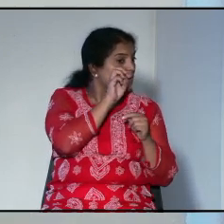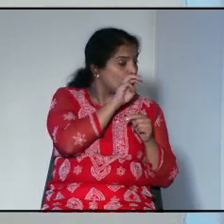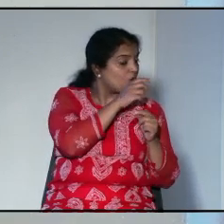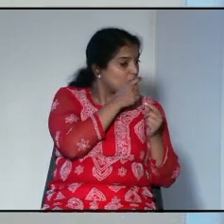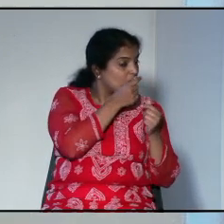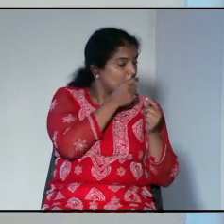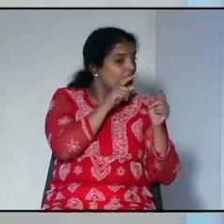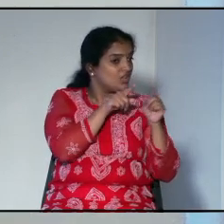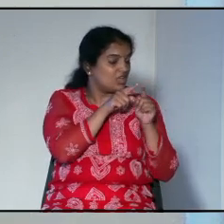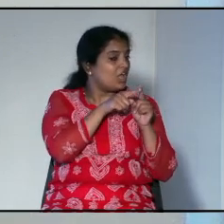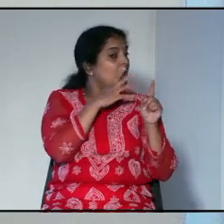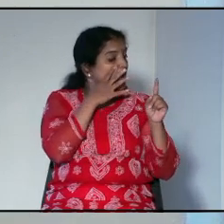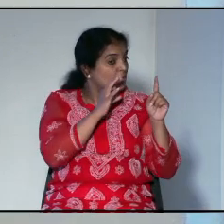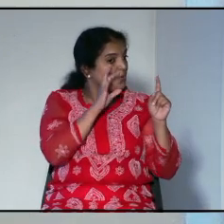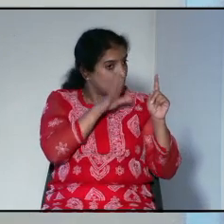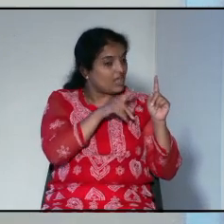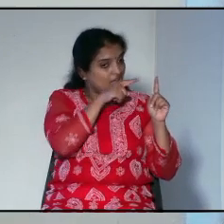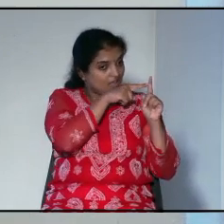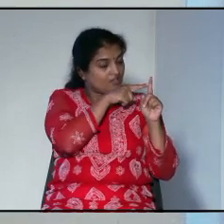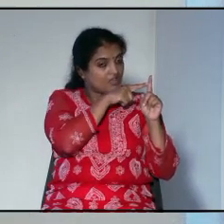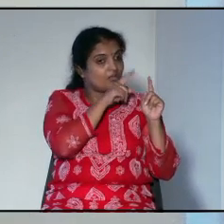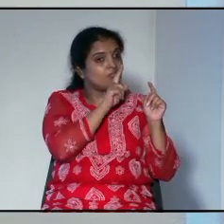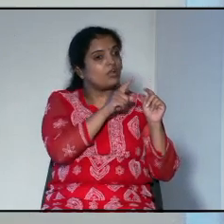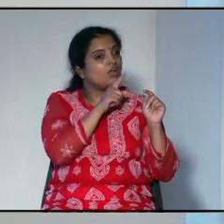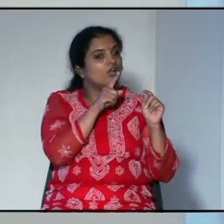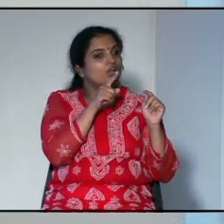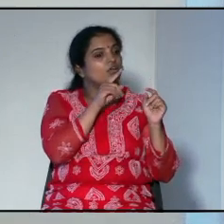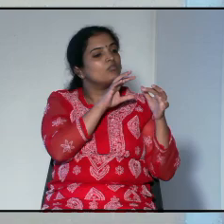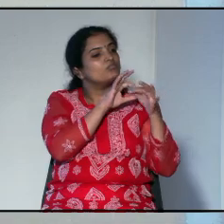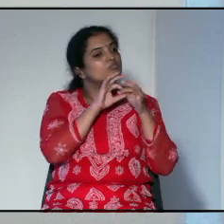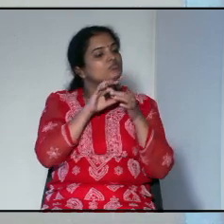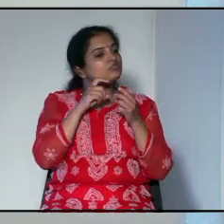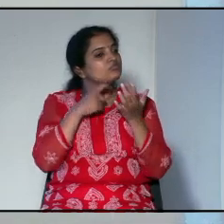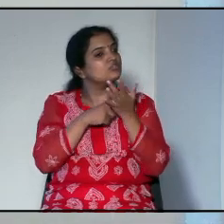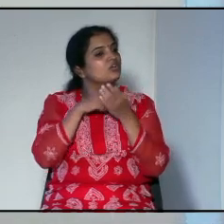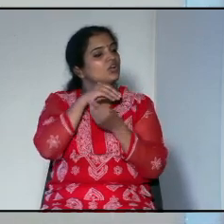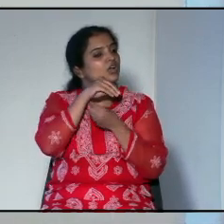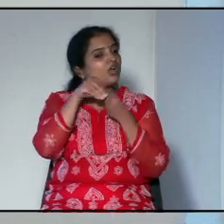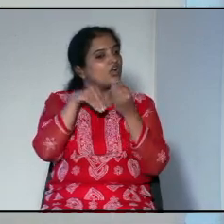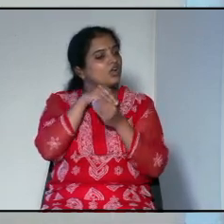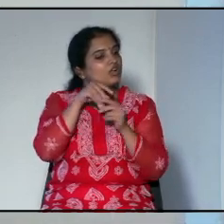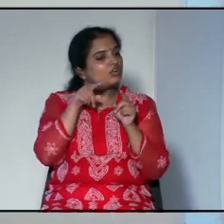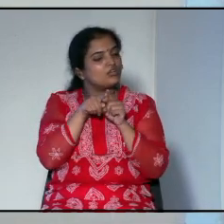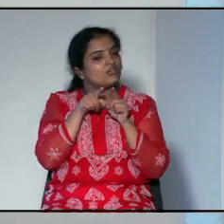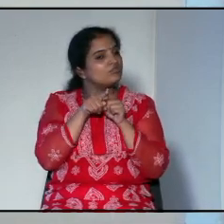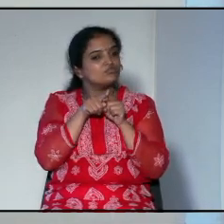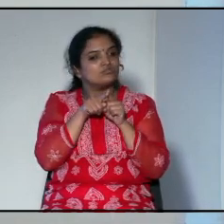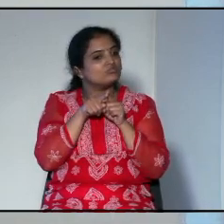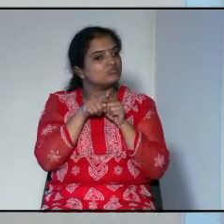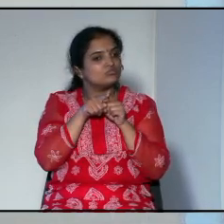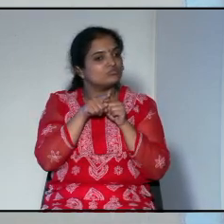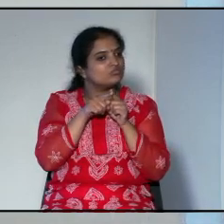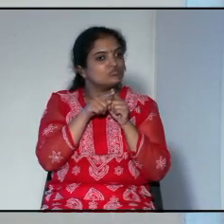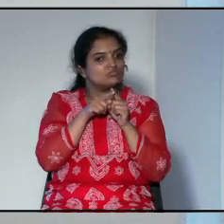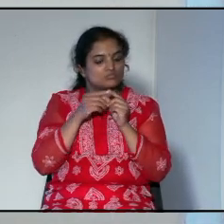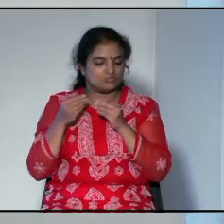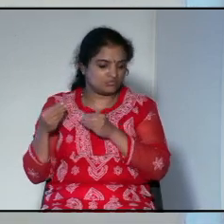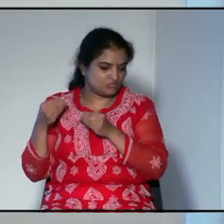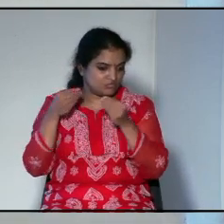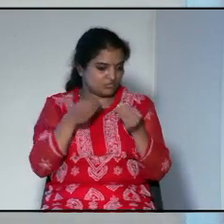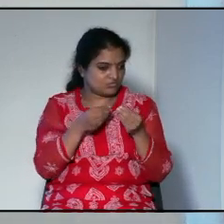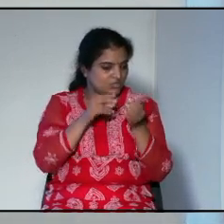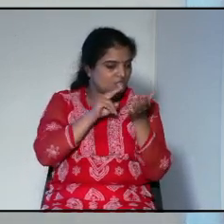continuously short of funds. And her relationship with Seagull also became fraught because Naveen Kishore gave her money